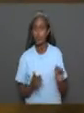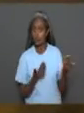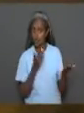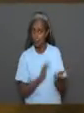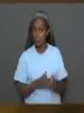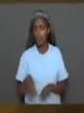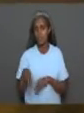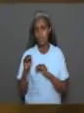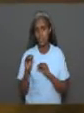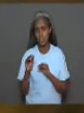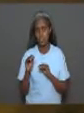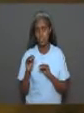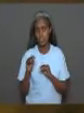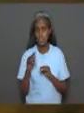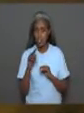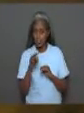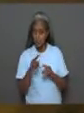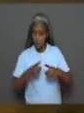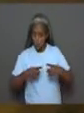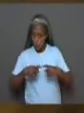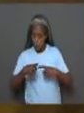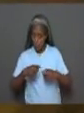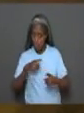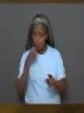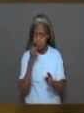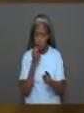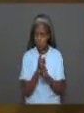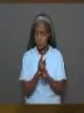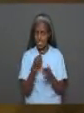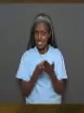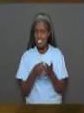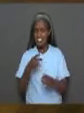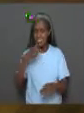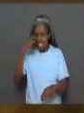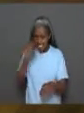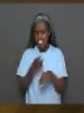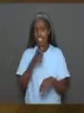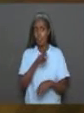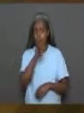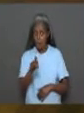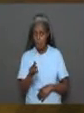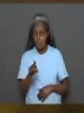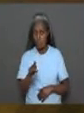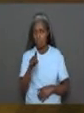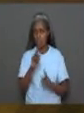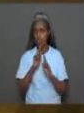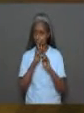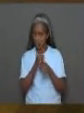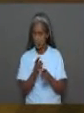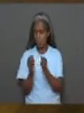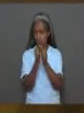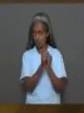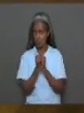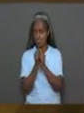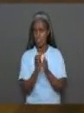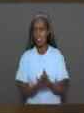Welcome back, students. Did you manage to solve this tricky problem? Let us check the solution